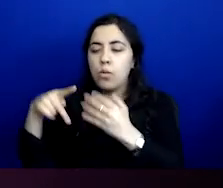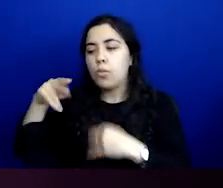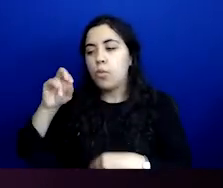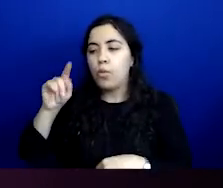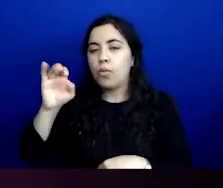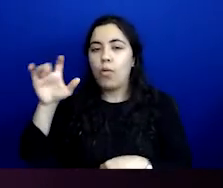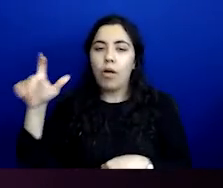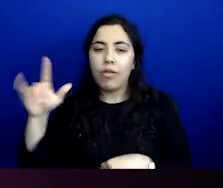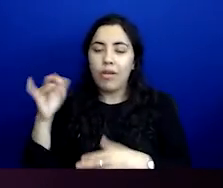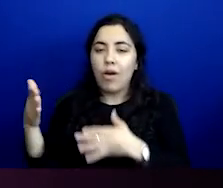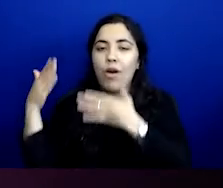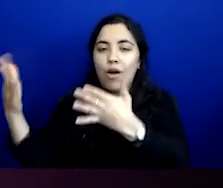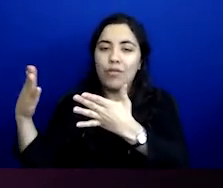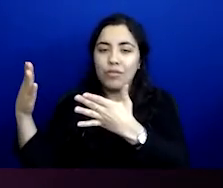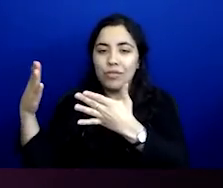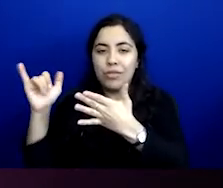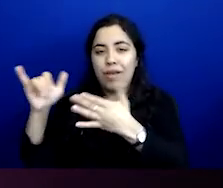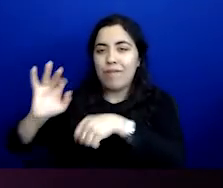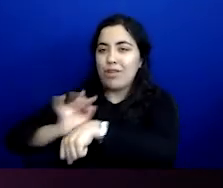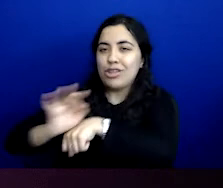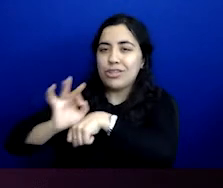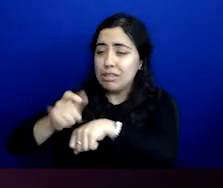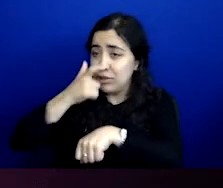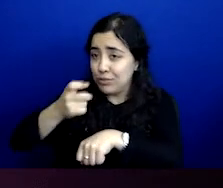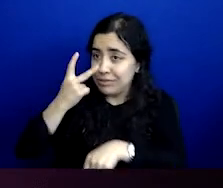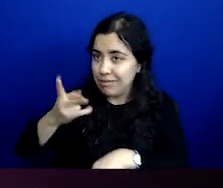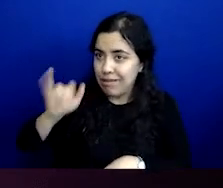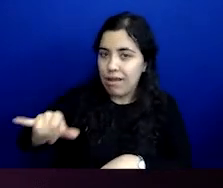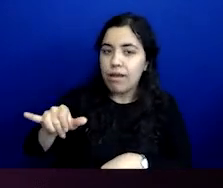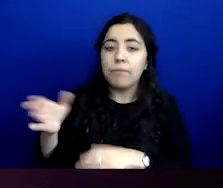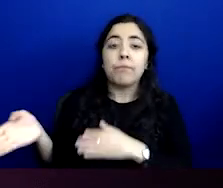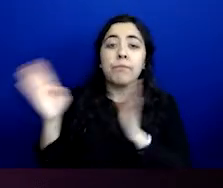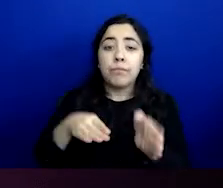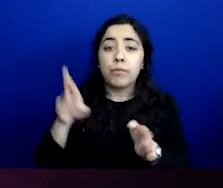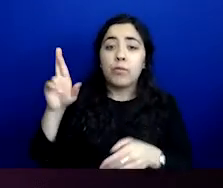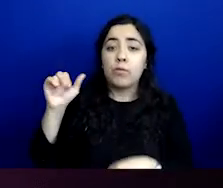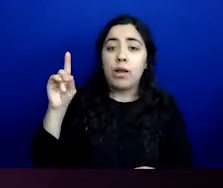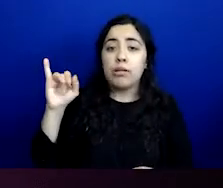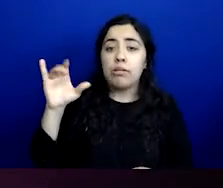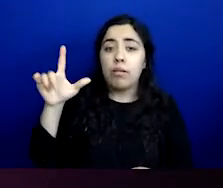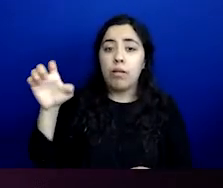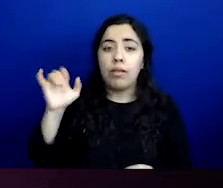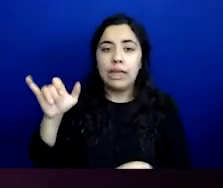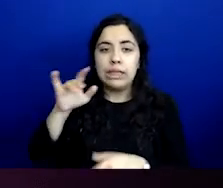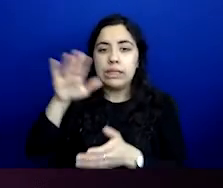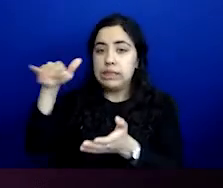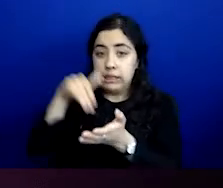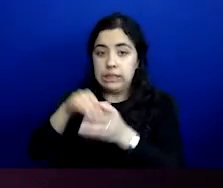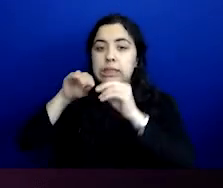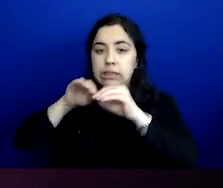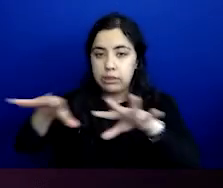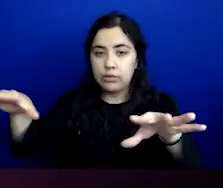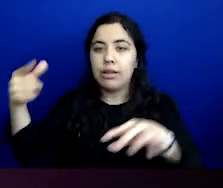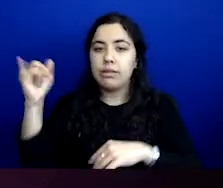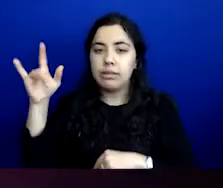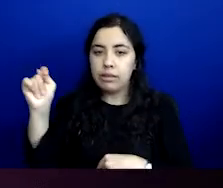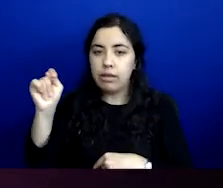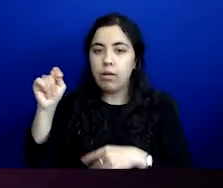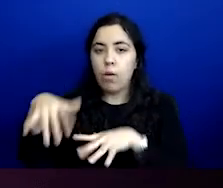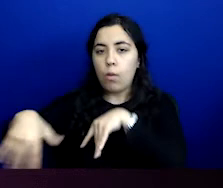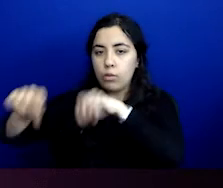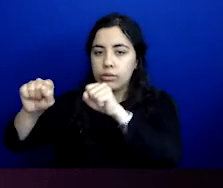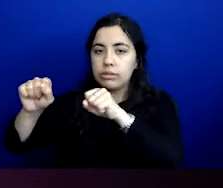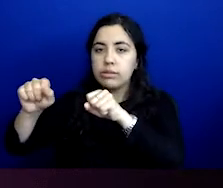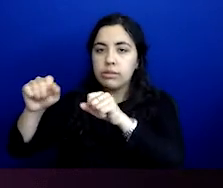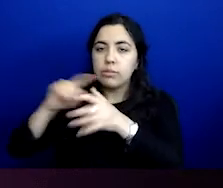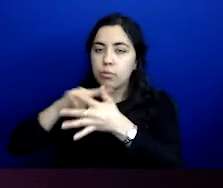which is really interesting to see. Radical is a decentralized Git hosting protocol. So if you've used